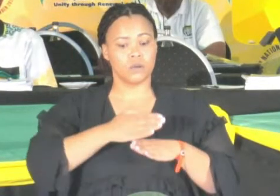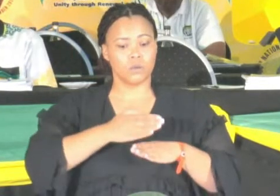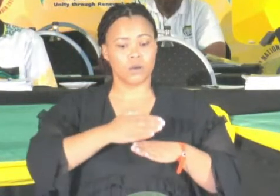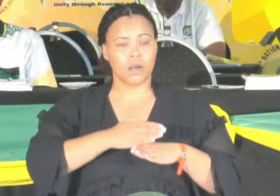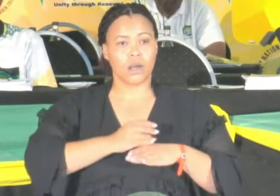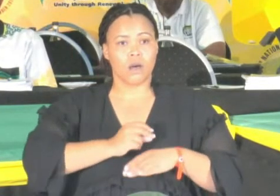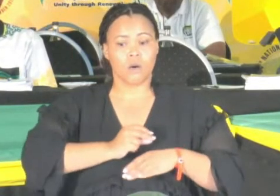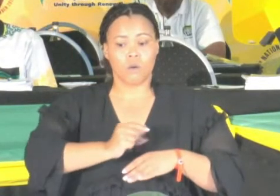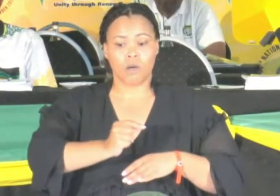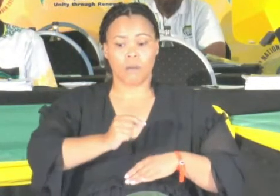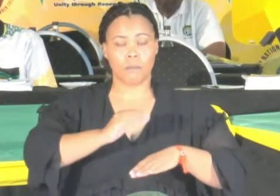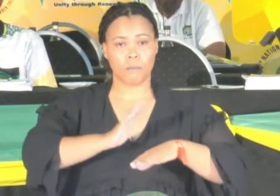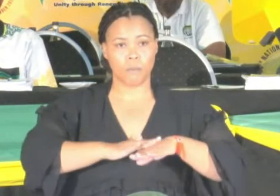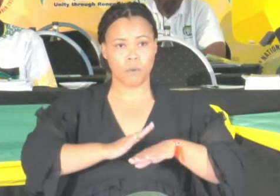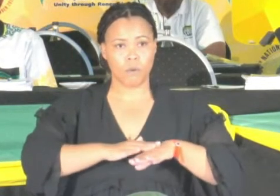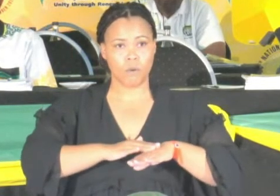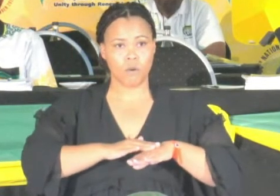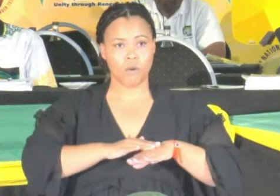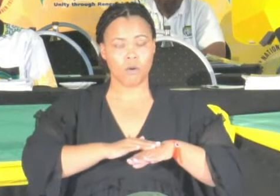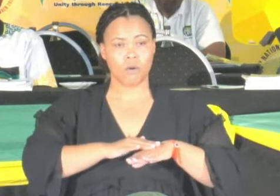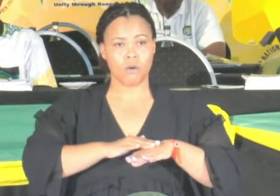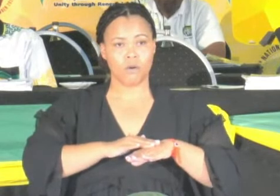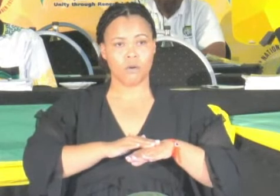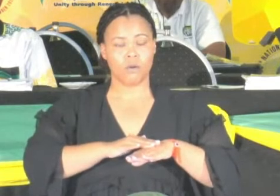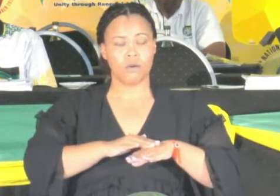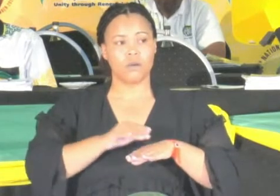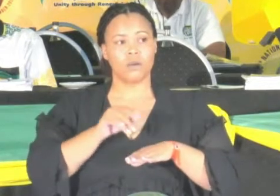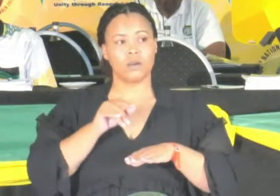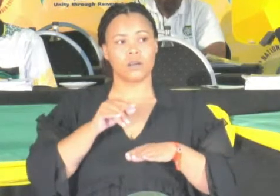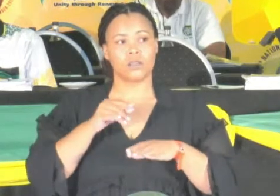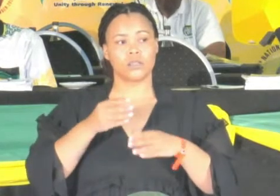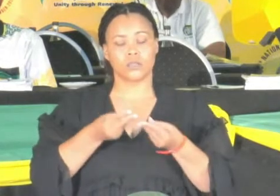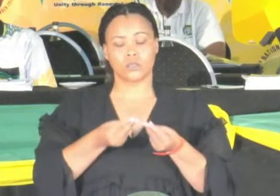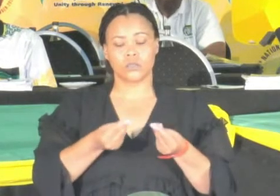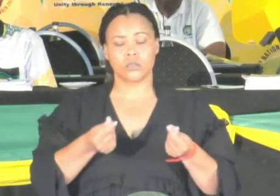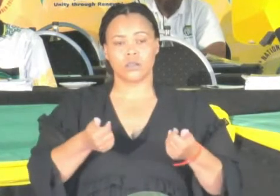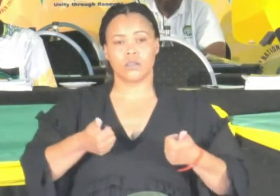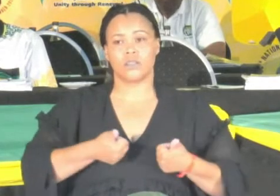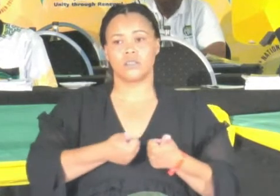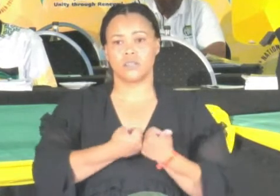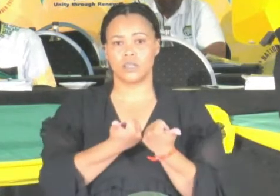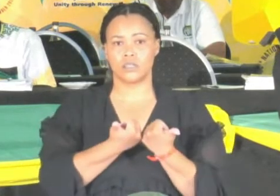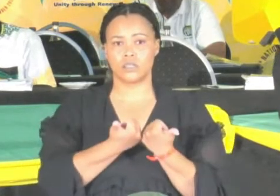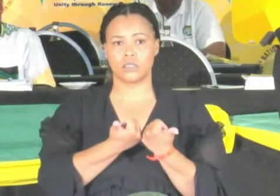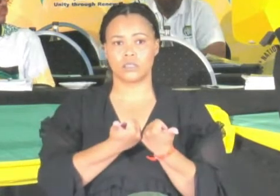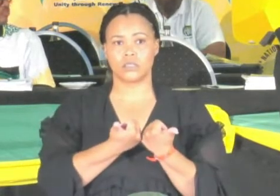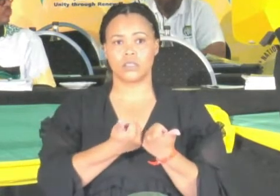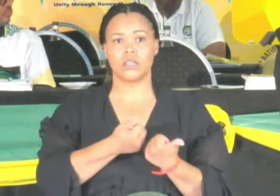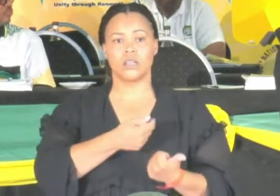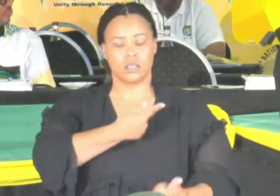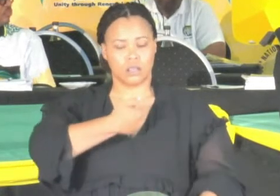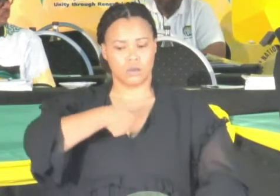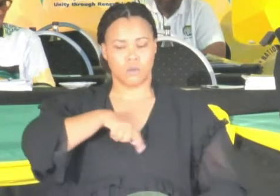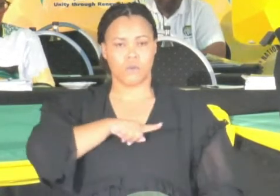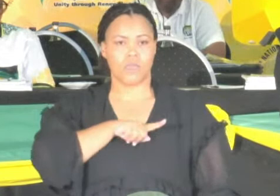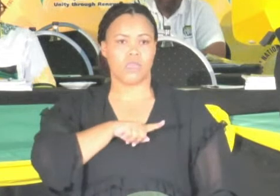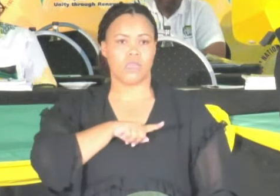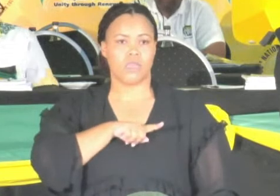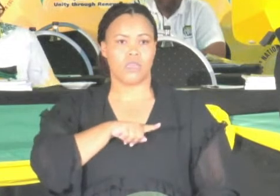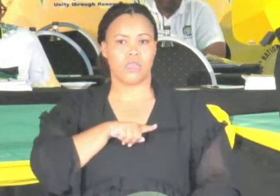but also with greater purpose to address the challenges that confront our people.